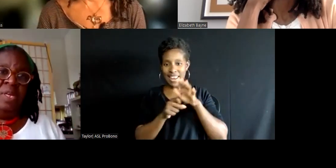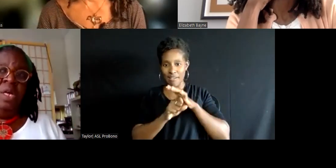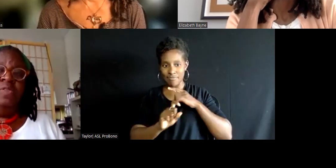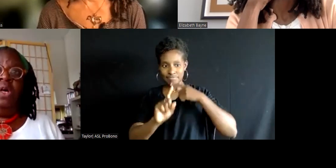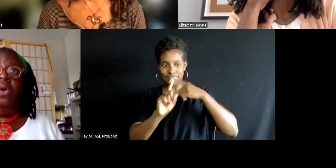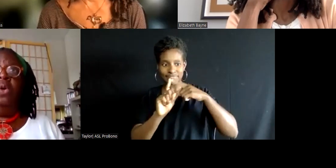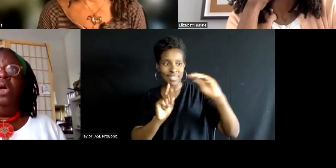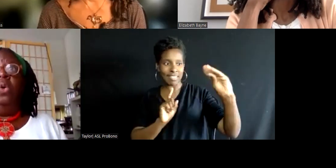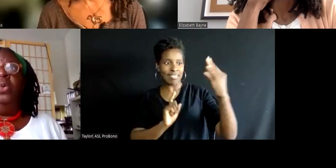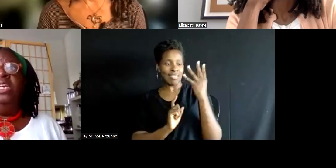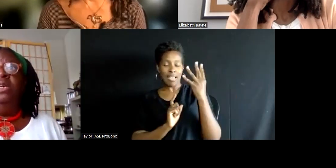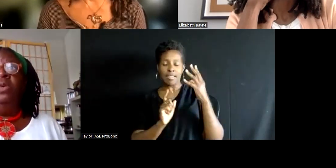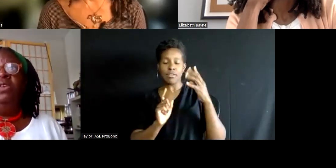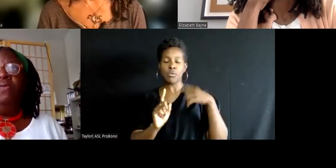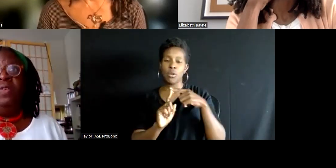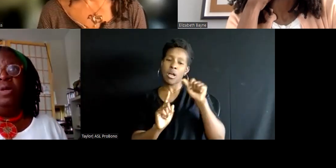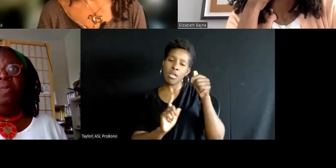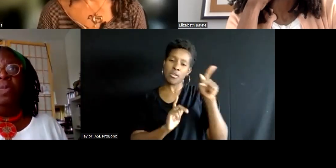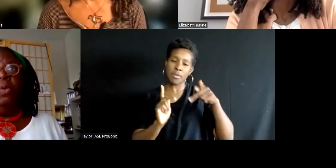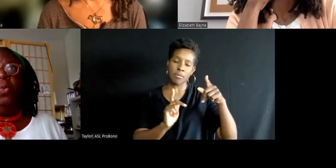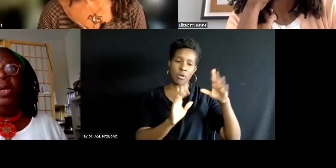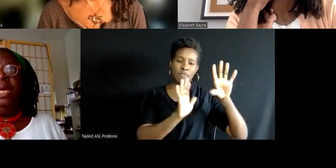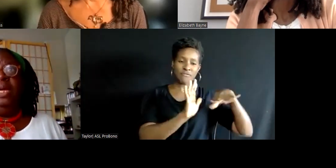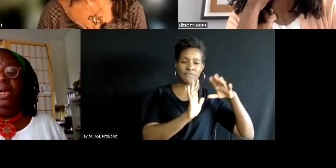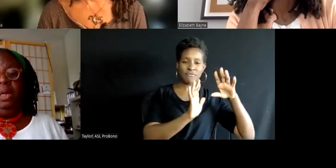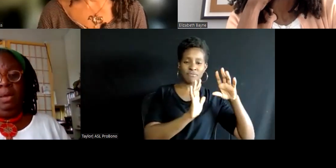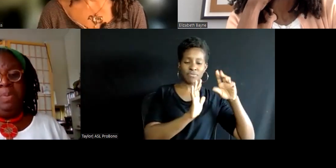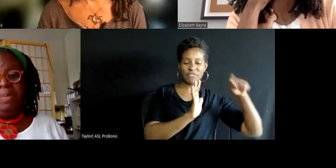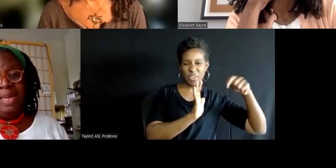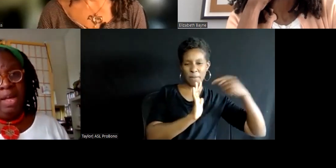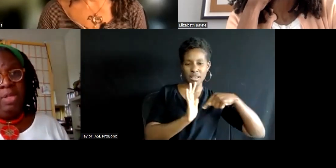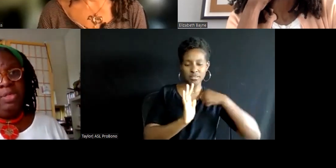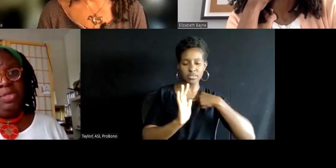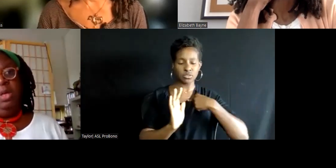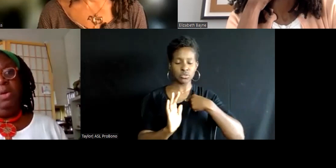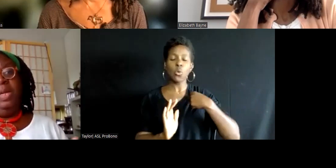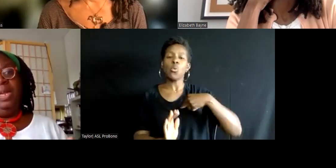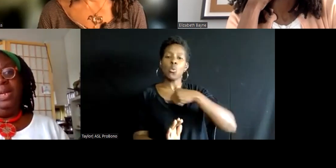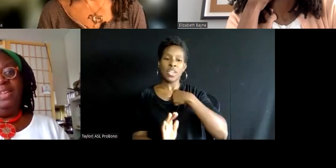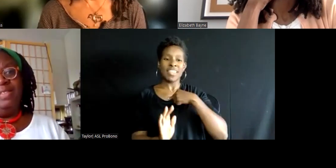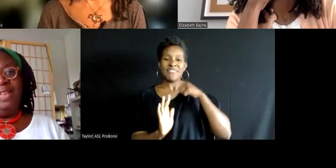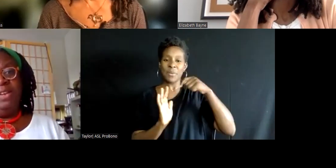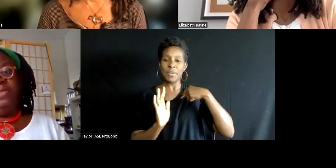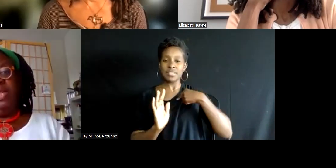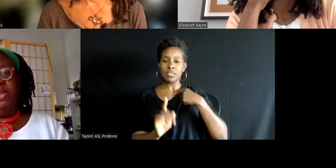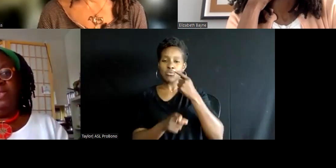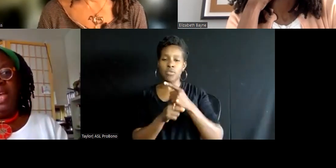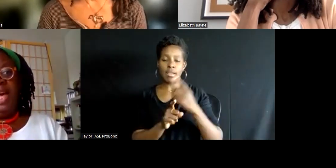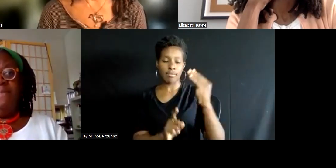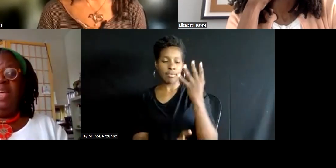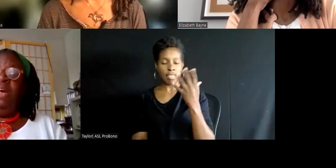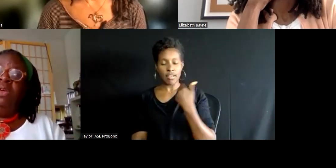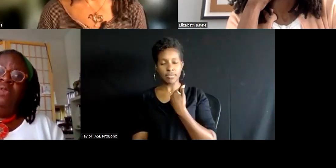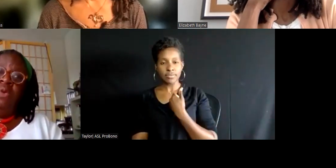filming us. So we use film with public health, with legislators and